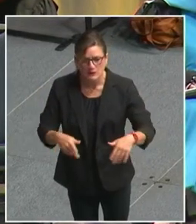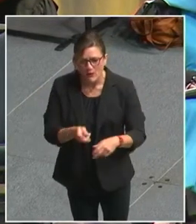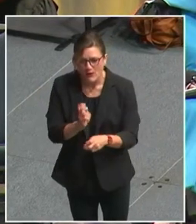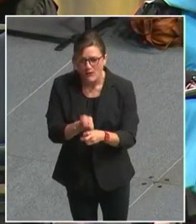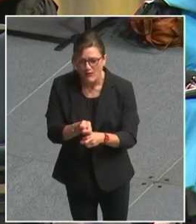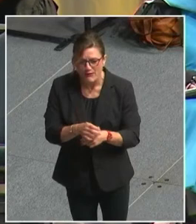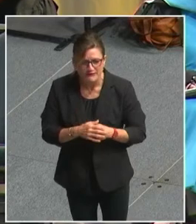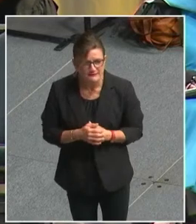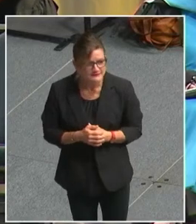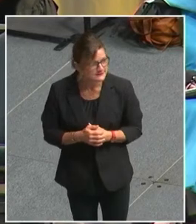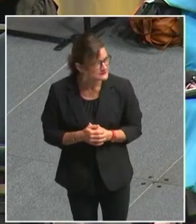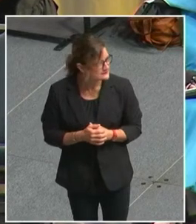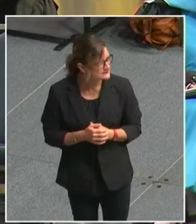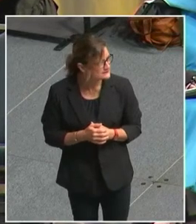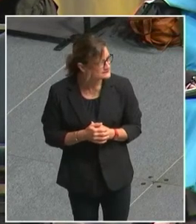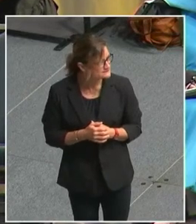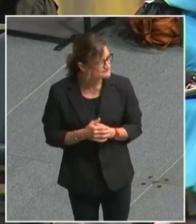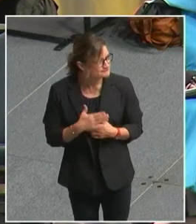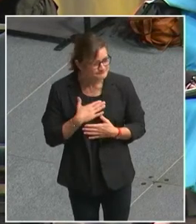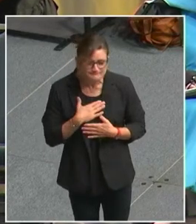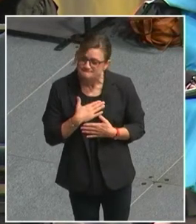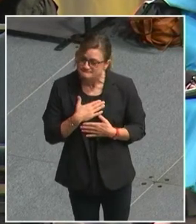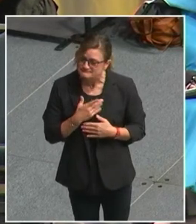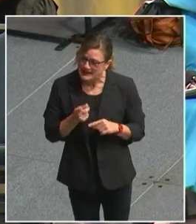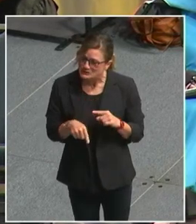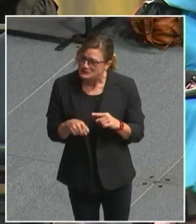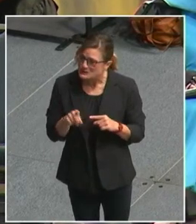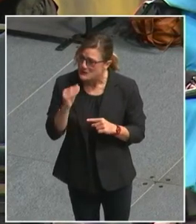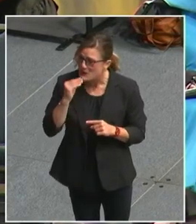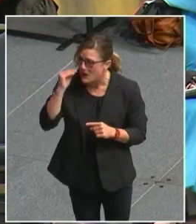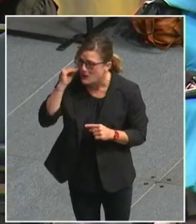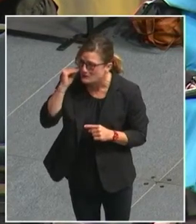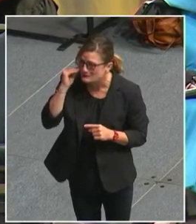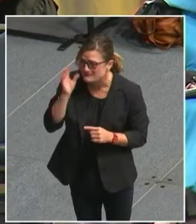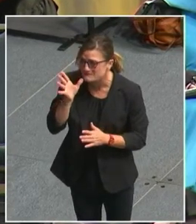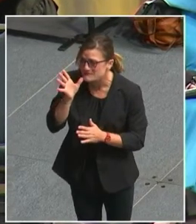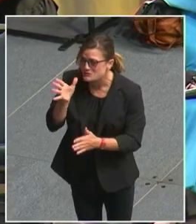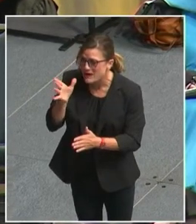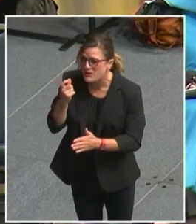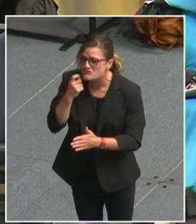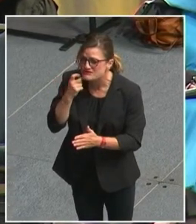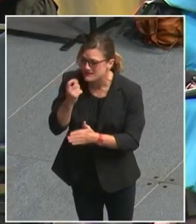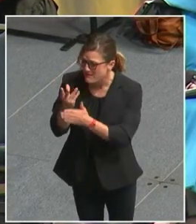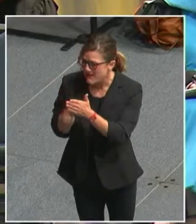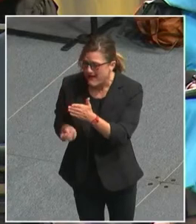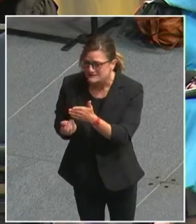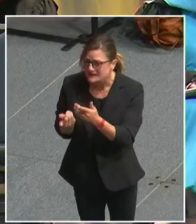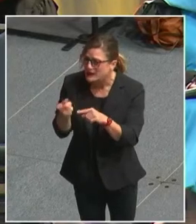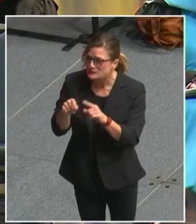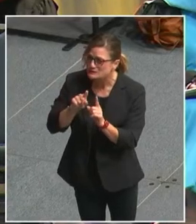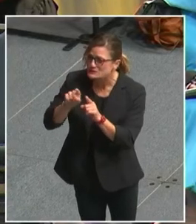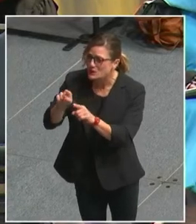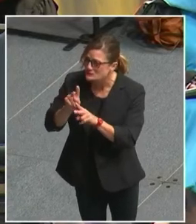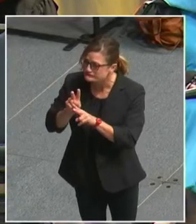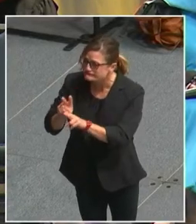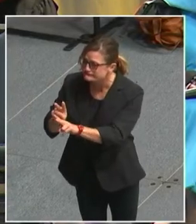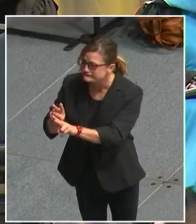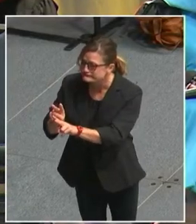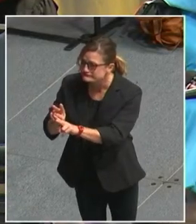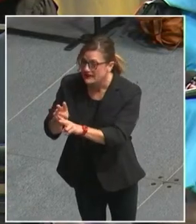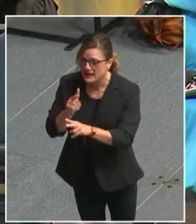I wasn't able to go home to my grandma's funeral so I could maintain my immigrant